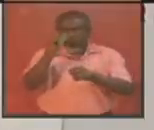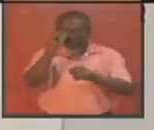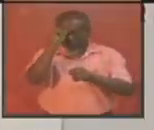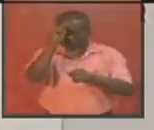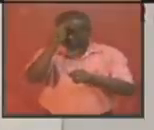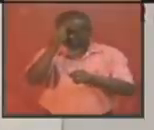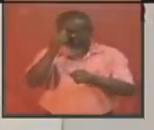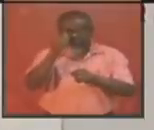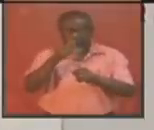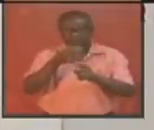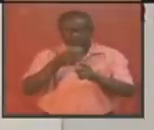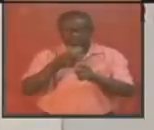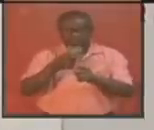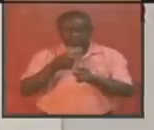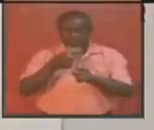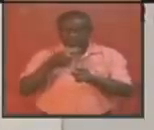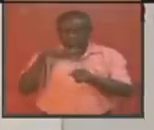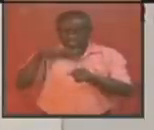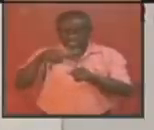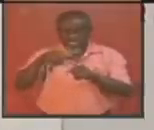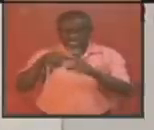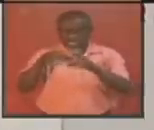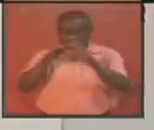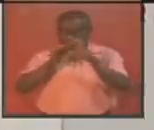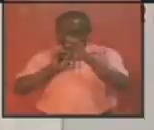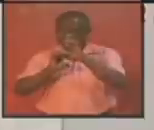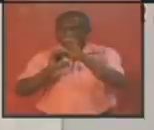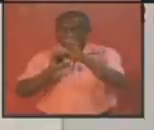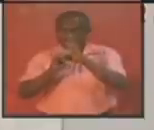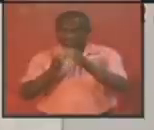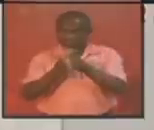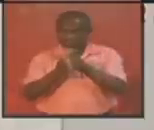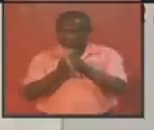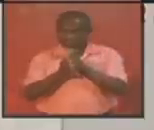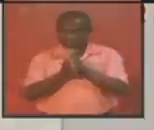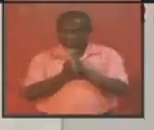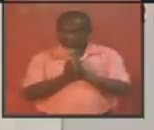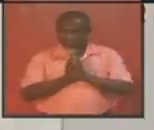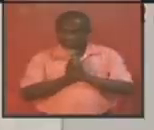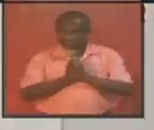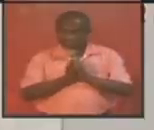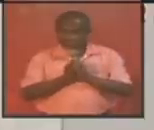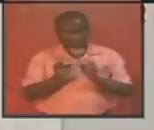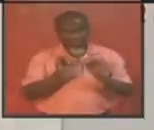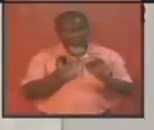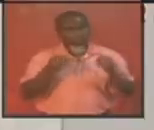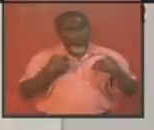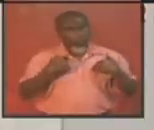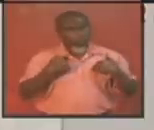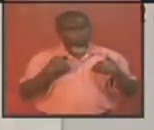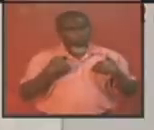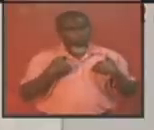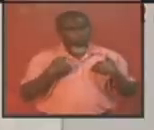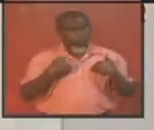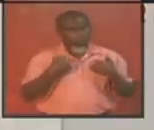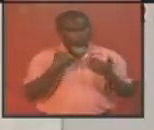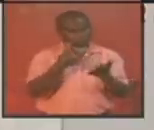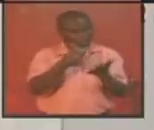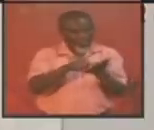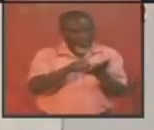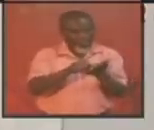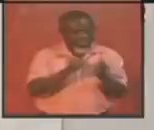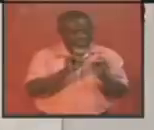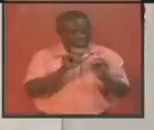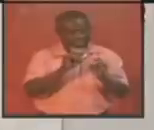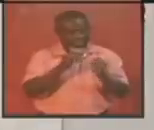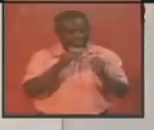mechanism. We've checked with the CARICOM Secretariat specifically, and we've received no such correspondence. The